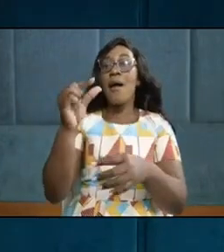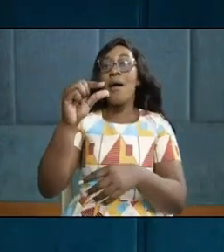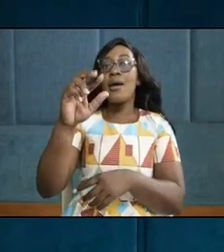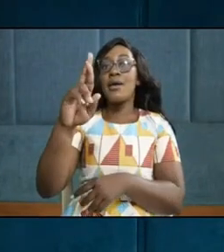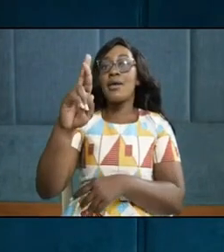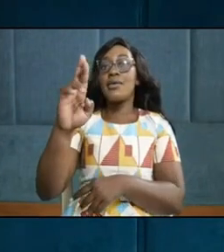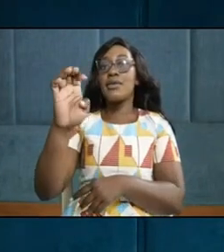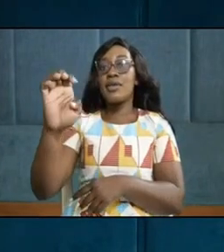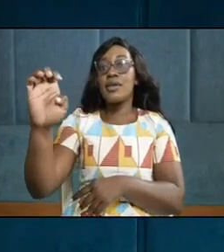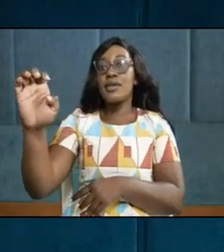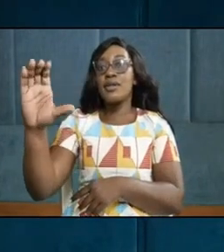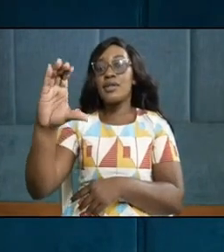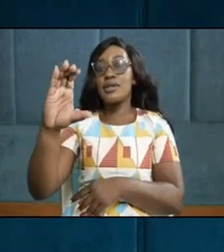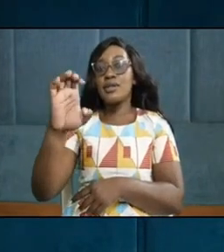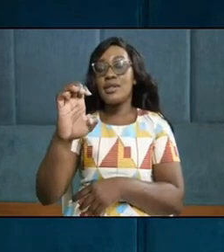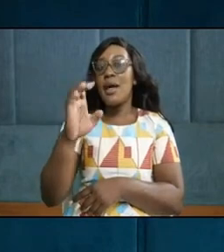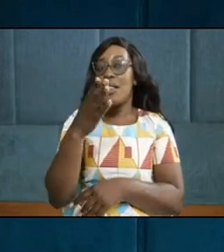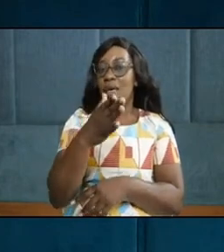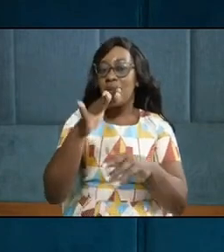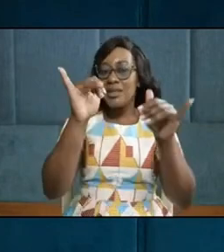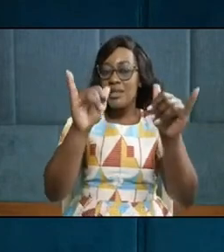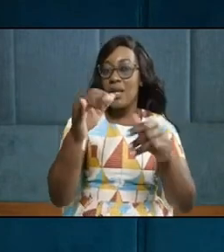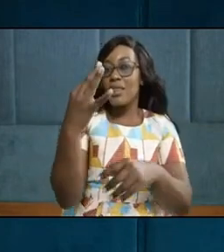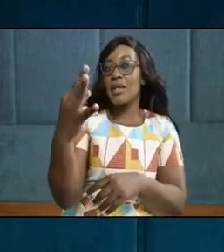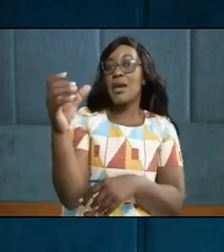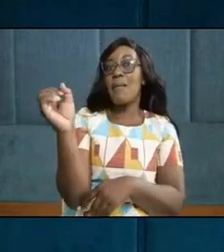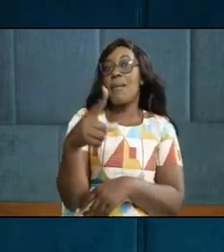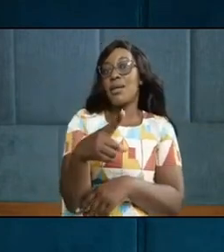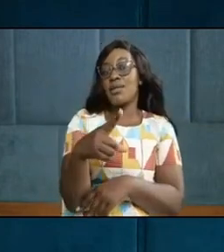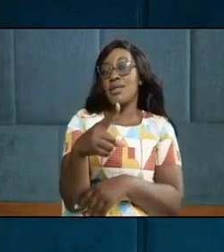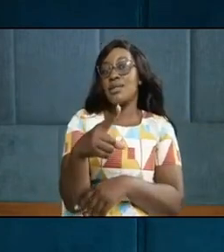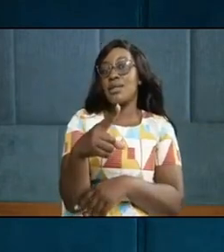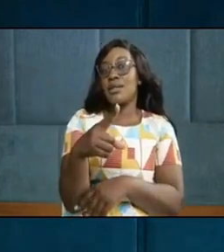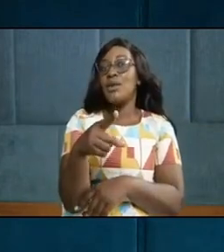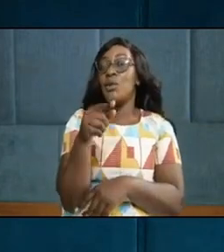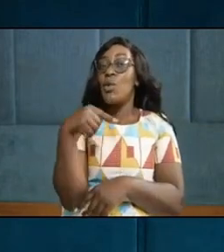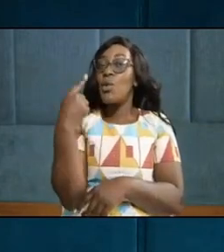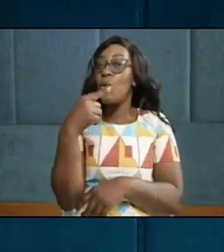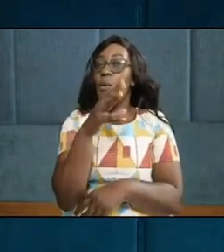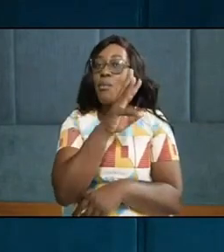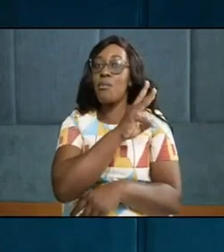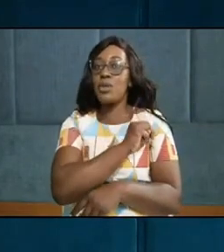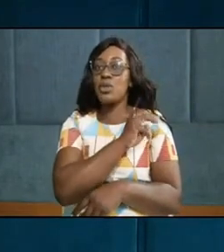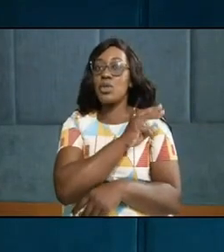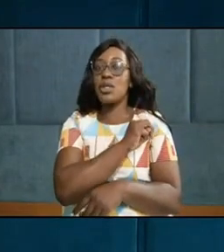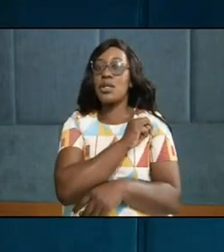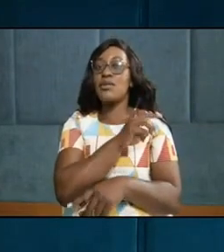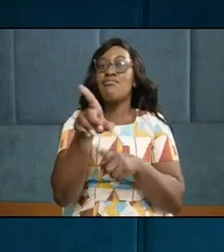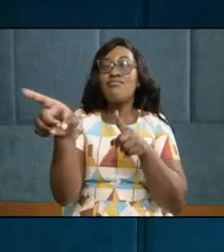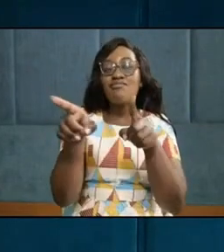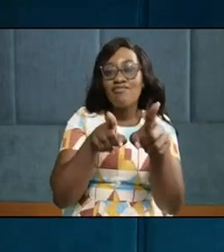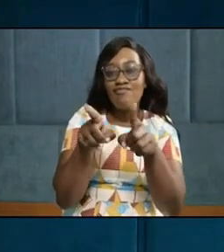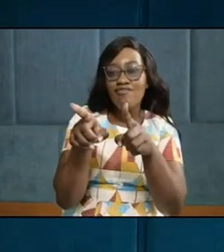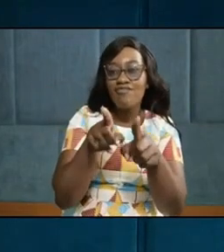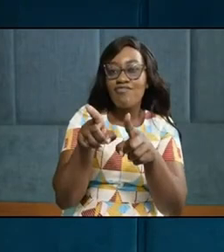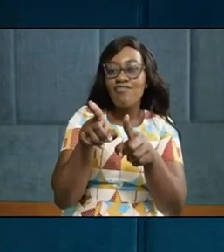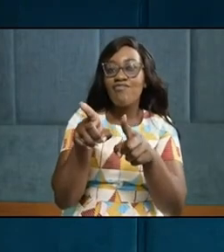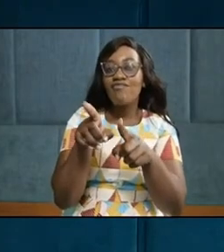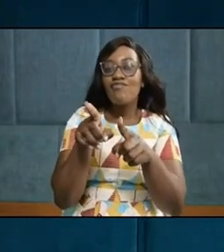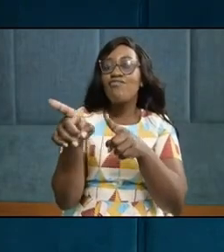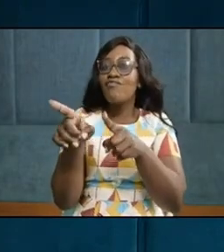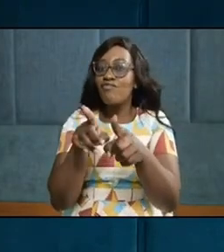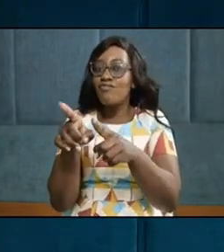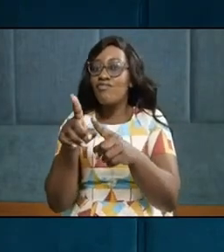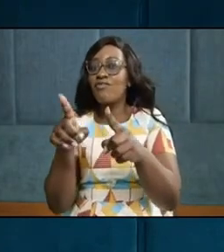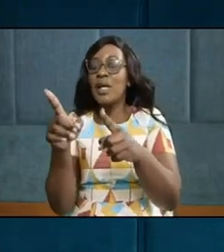went there to Greece and stayed for 3 months. Paul is a missionary, so he's traveling from place to place, presenting the